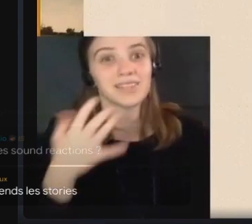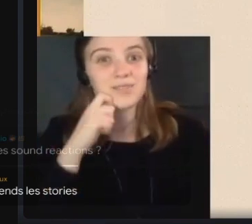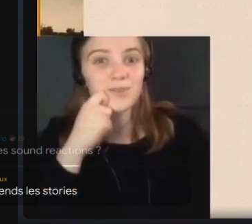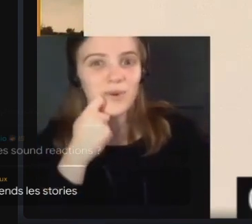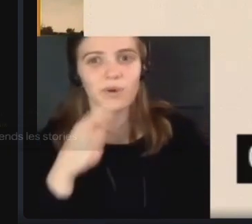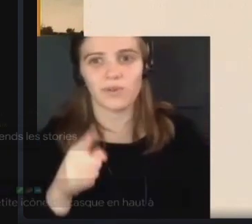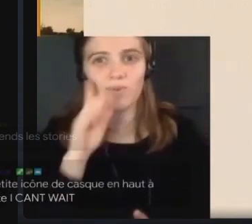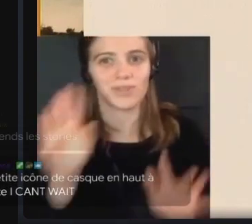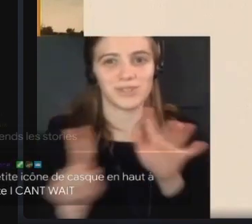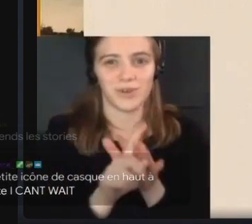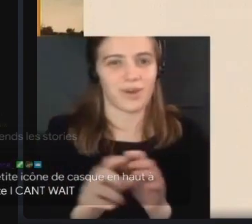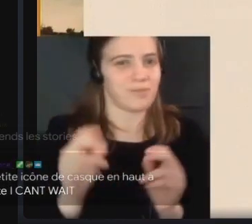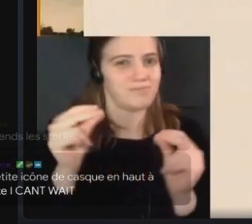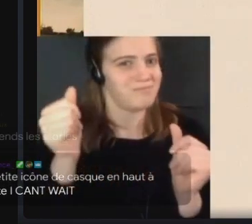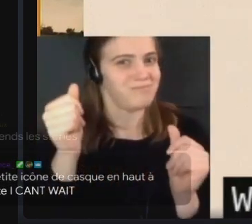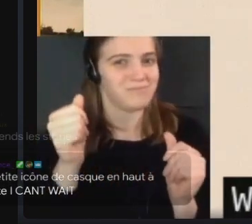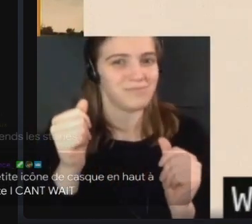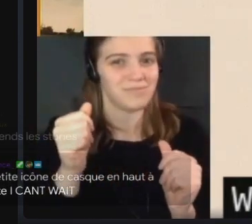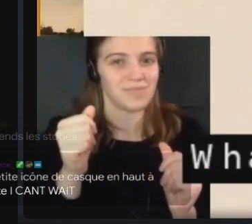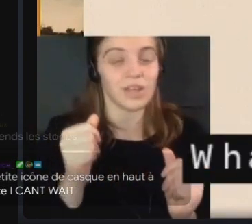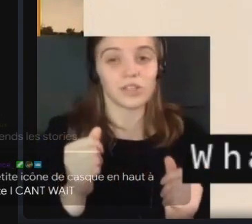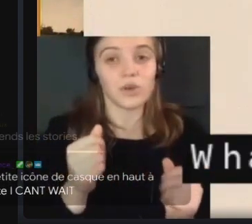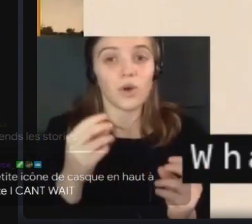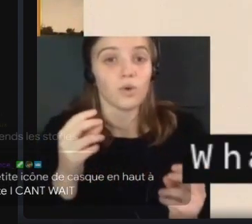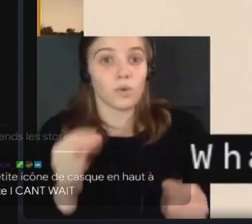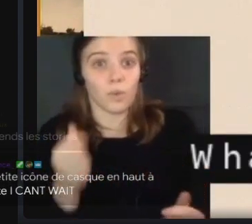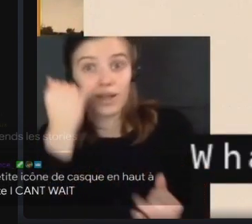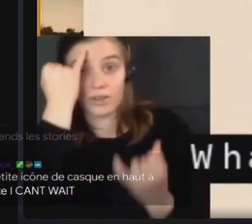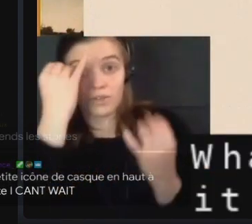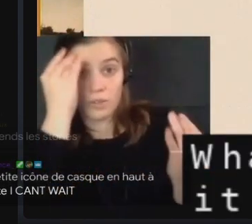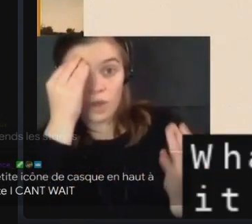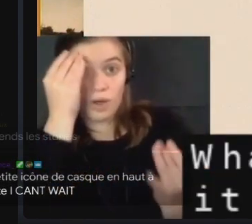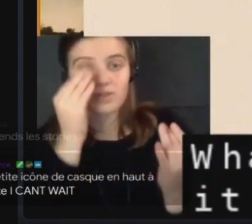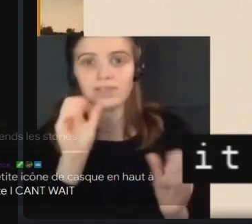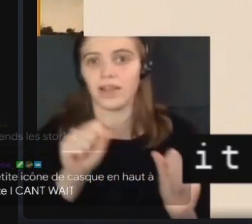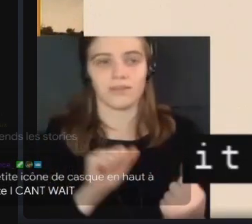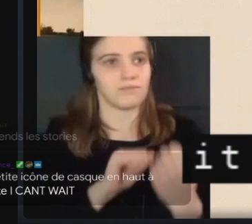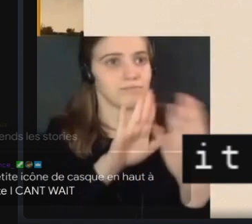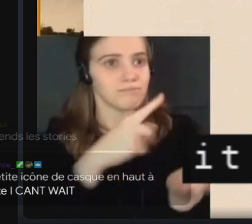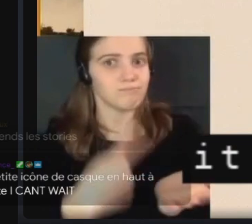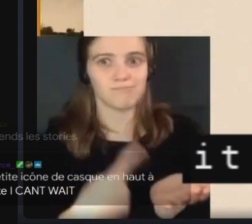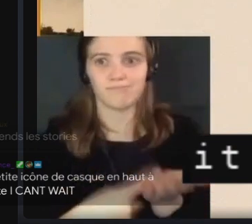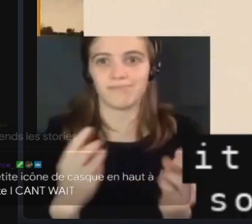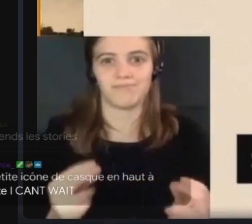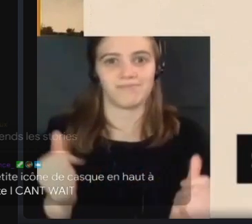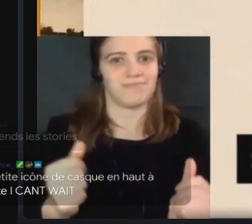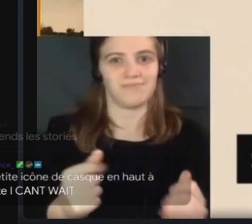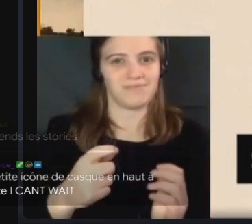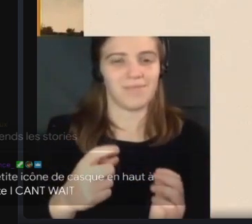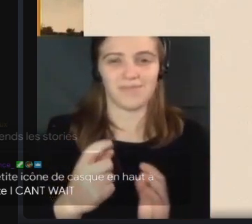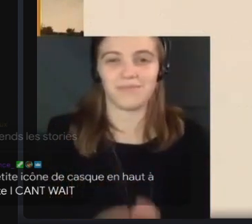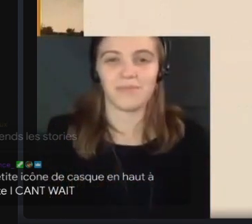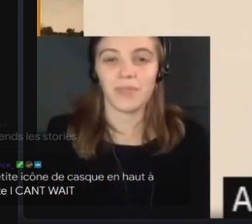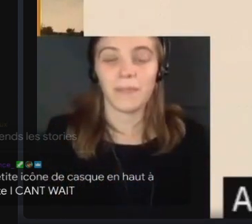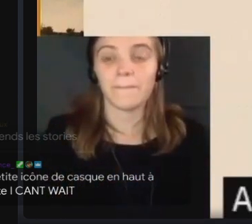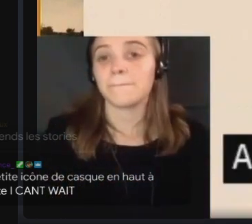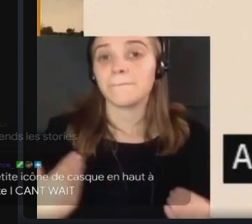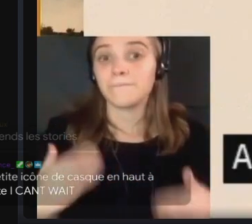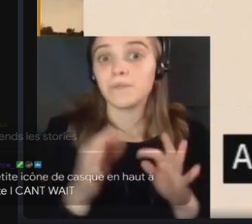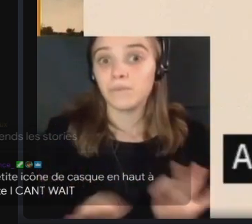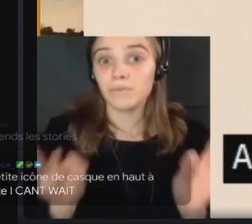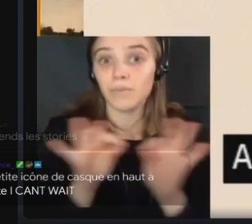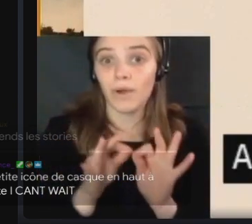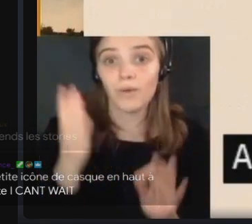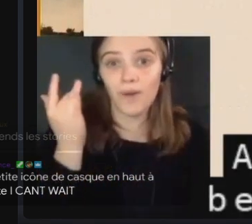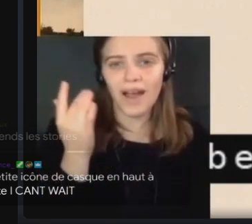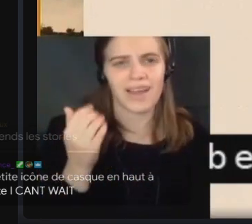away on the canvas, so quick thoughts can be addressed immediately. And I think that this is important because, you know, everyone Ils ont has that raison.